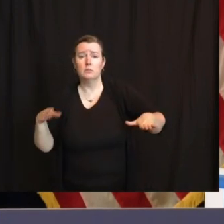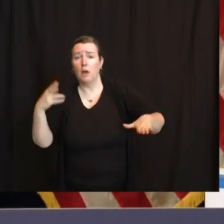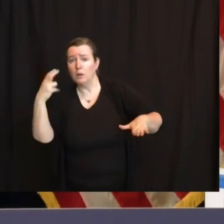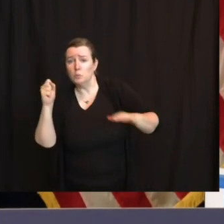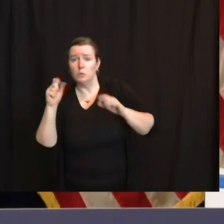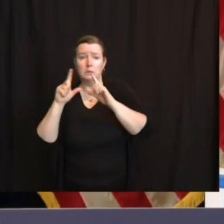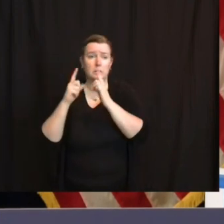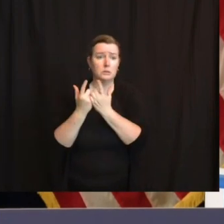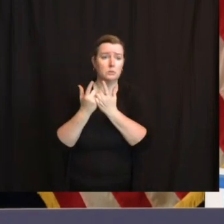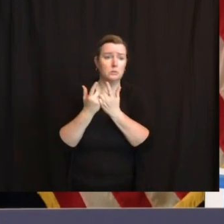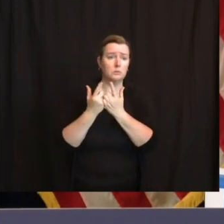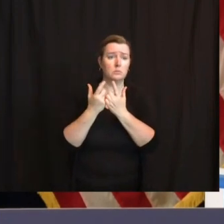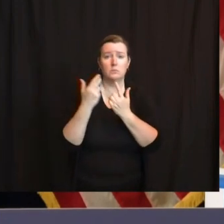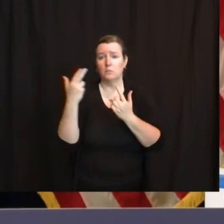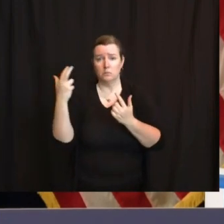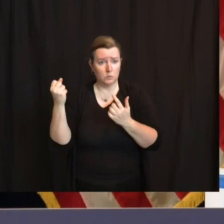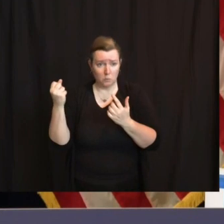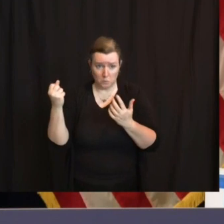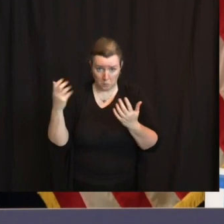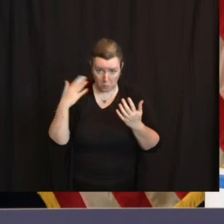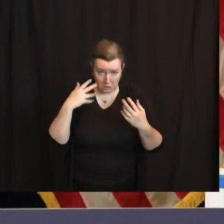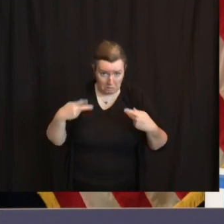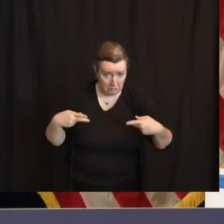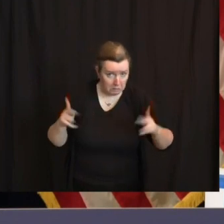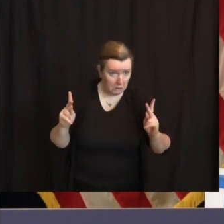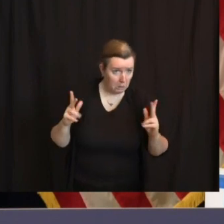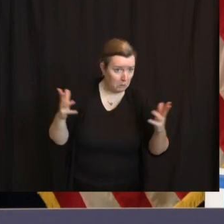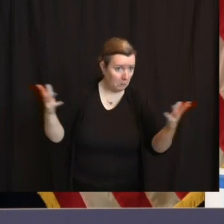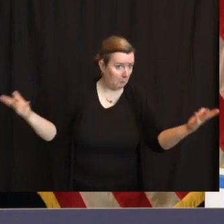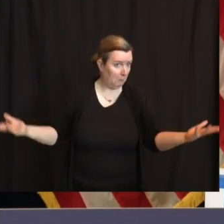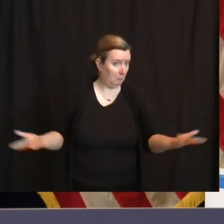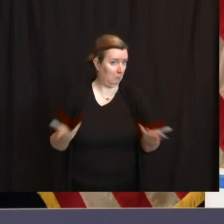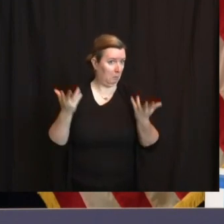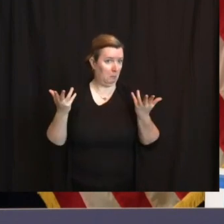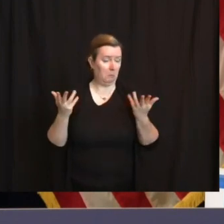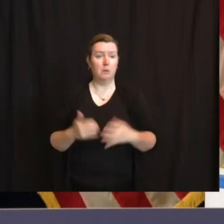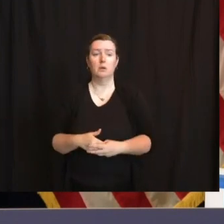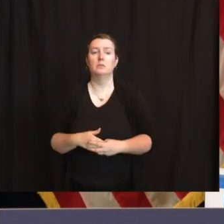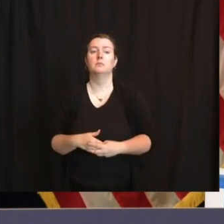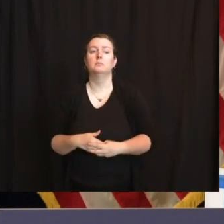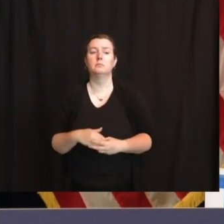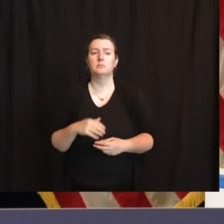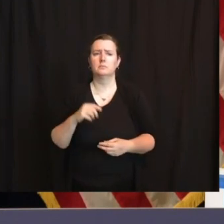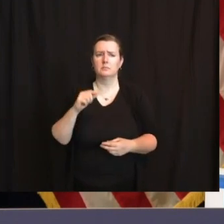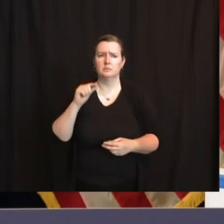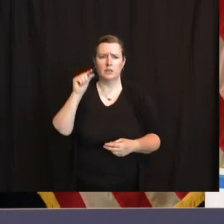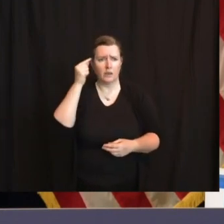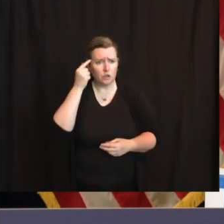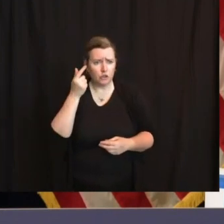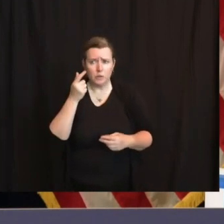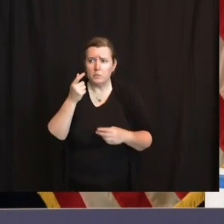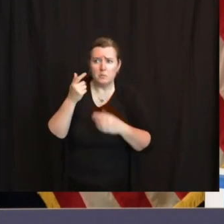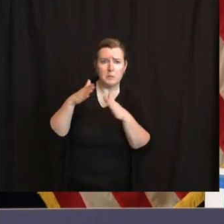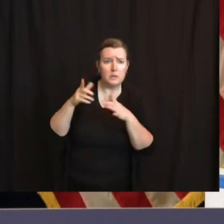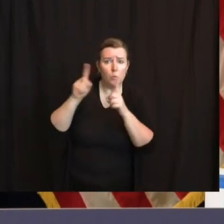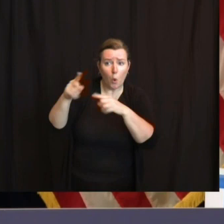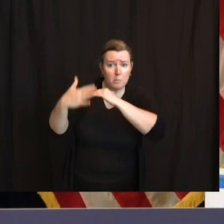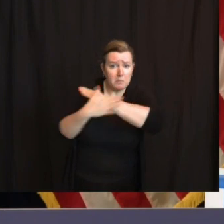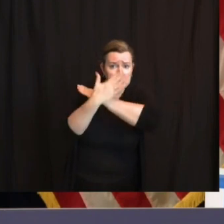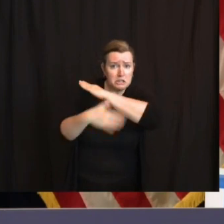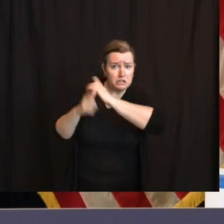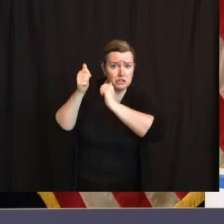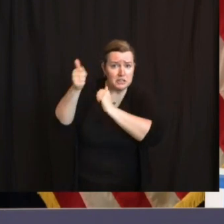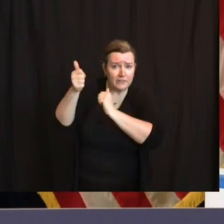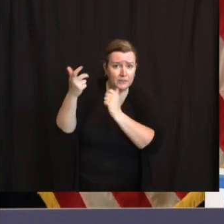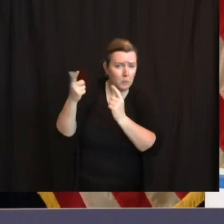place? For the governor, do you plan on going to the beach or have a day at the shore? And if so, when? And for the commissioner, how